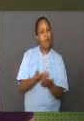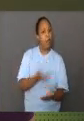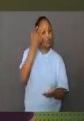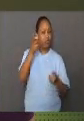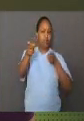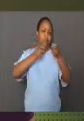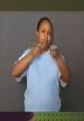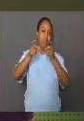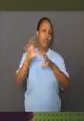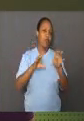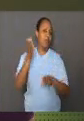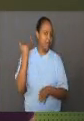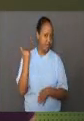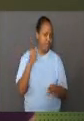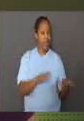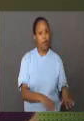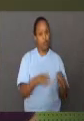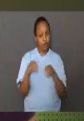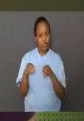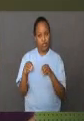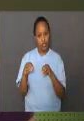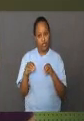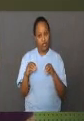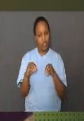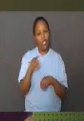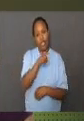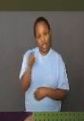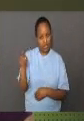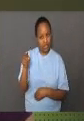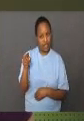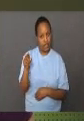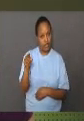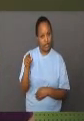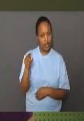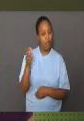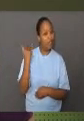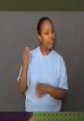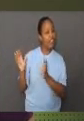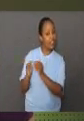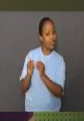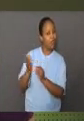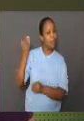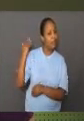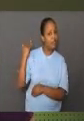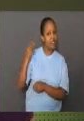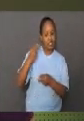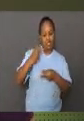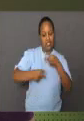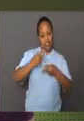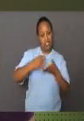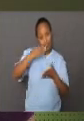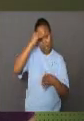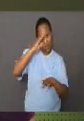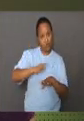resources. Students, using knowledge you have acquired in earlier civics